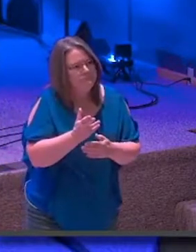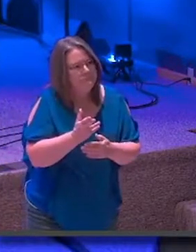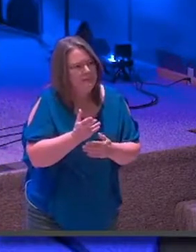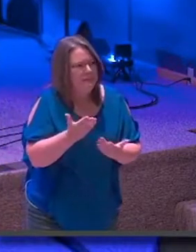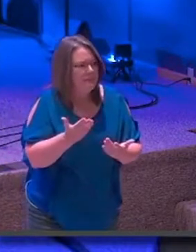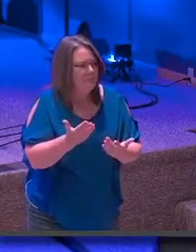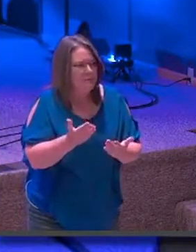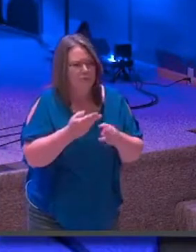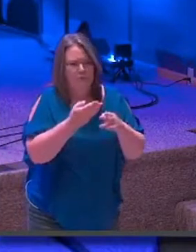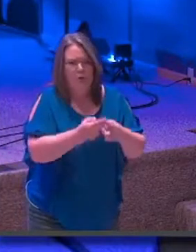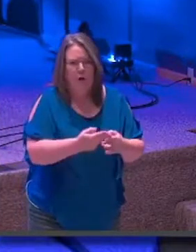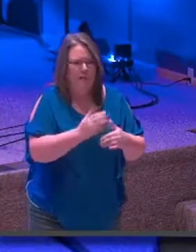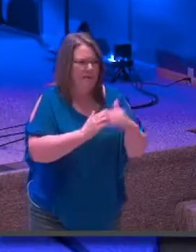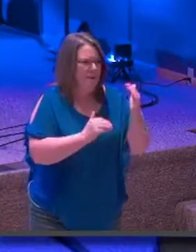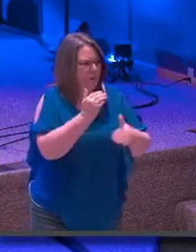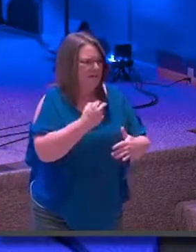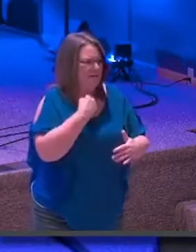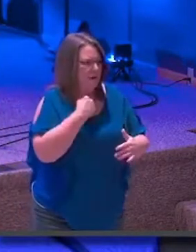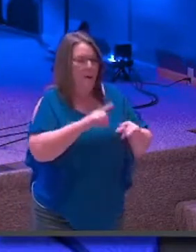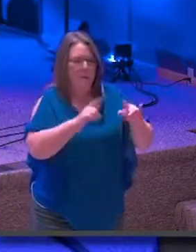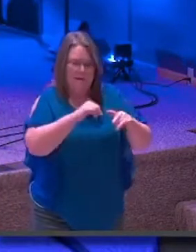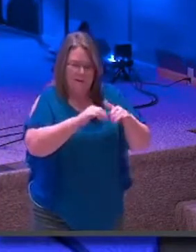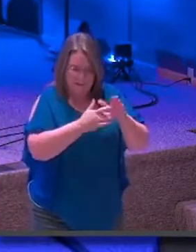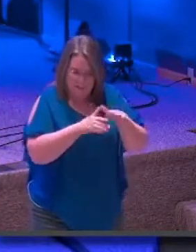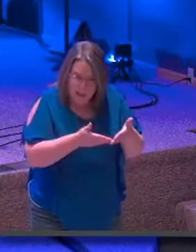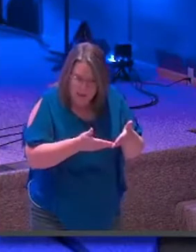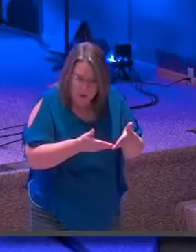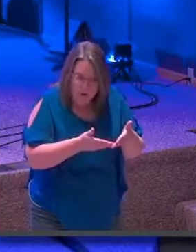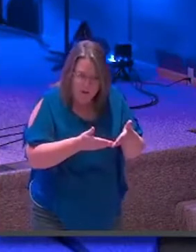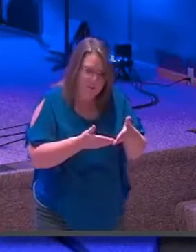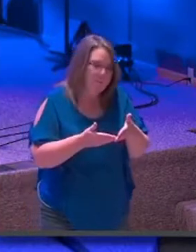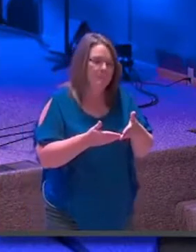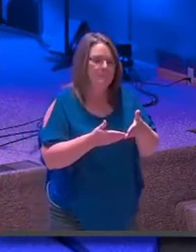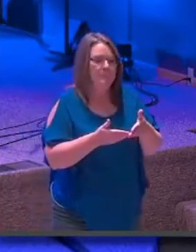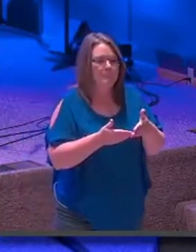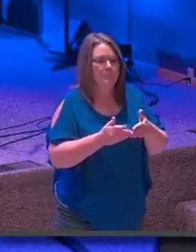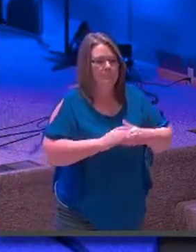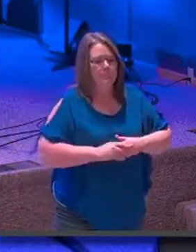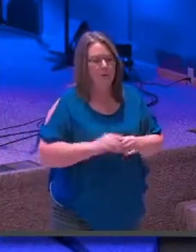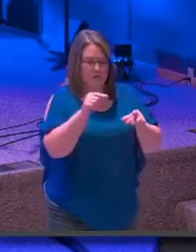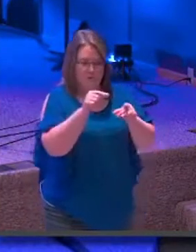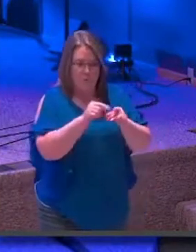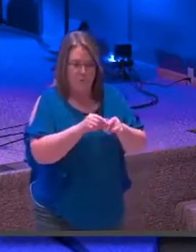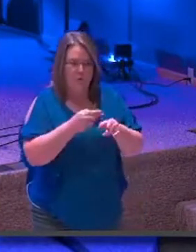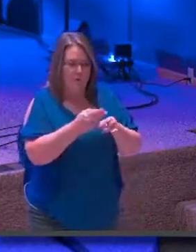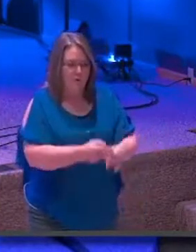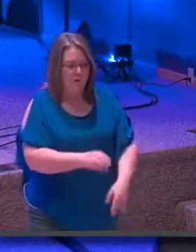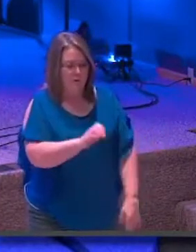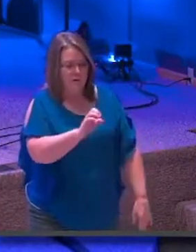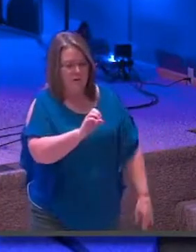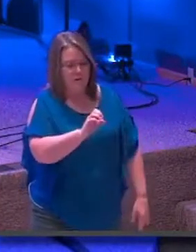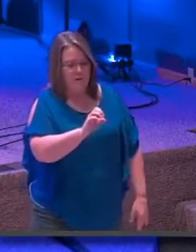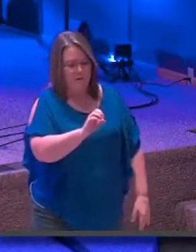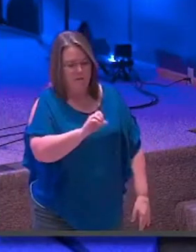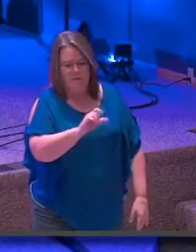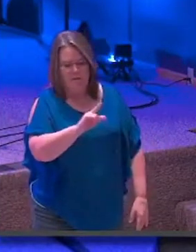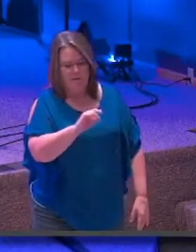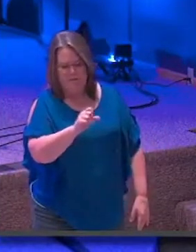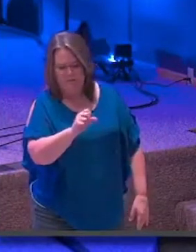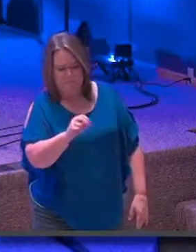it the building. But in the Bible, you know, there's a word called ecclesia, which the